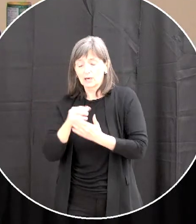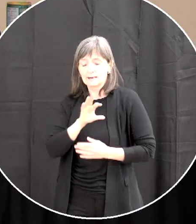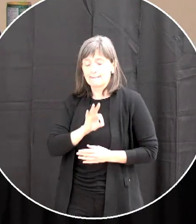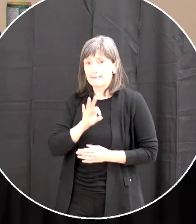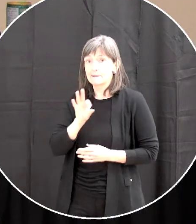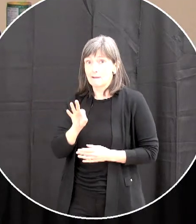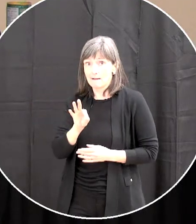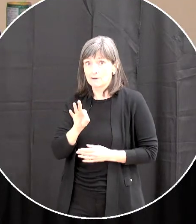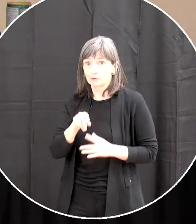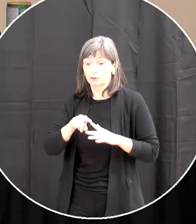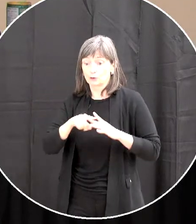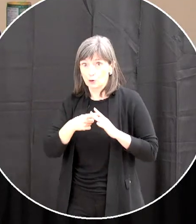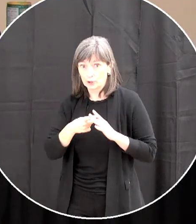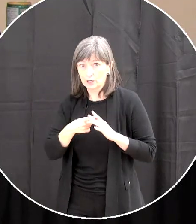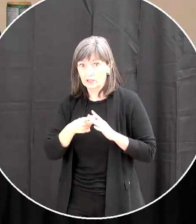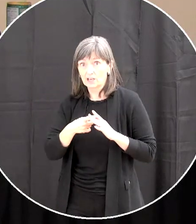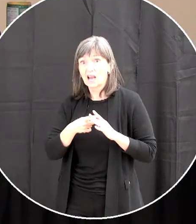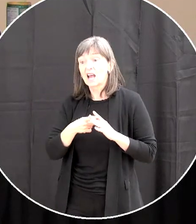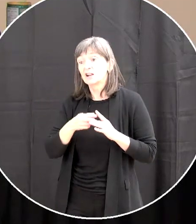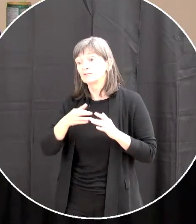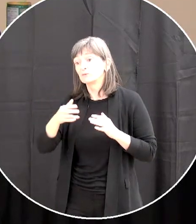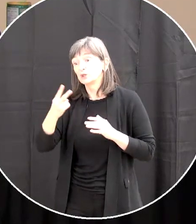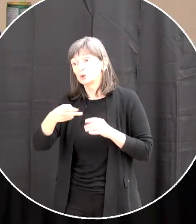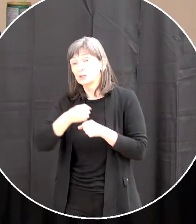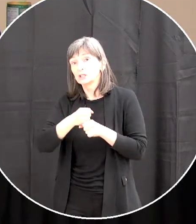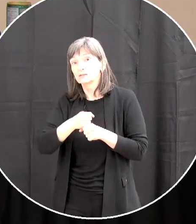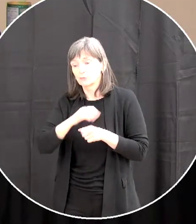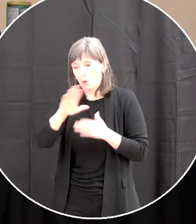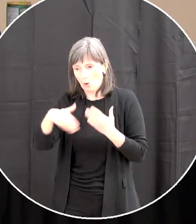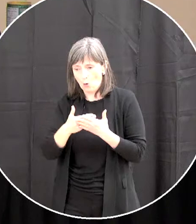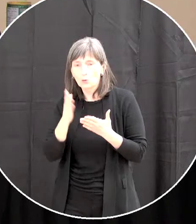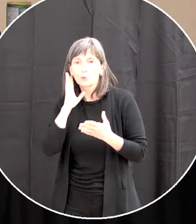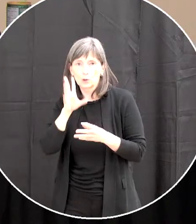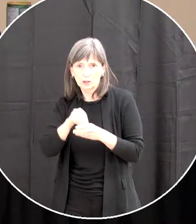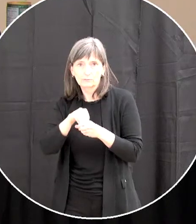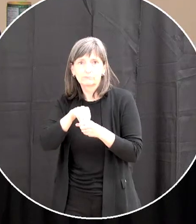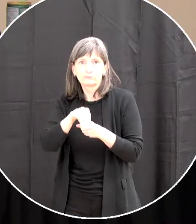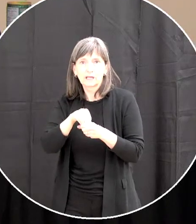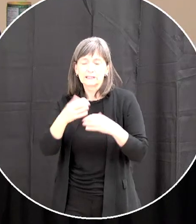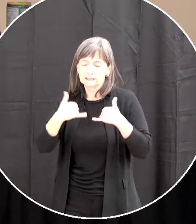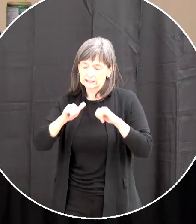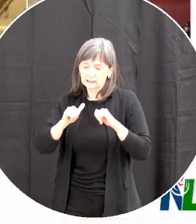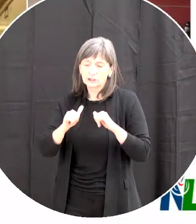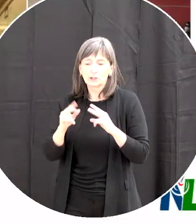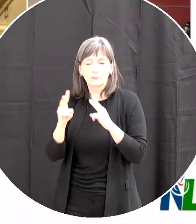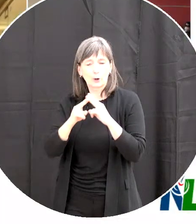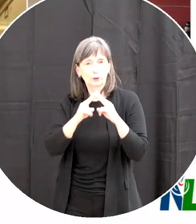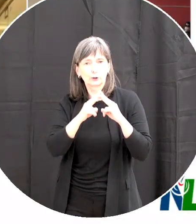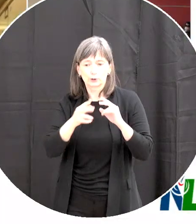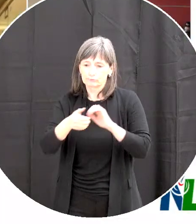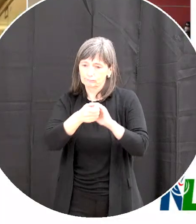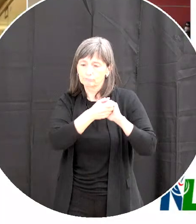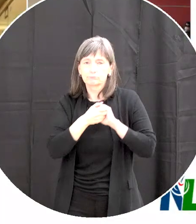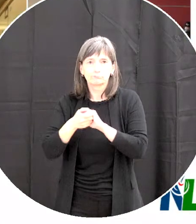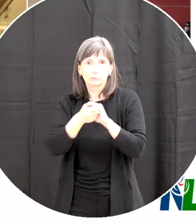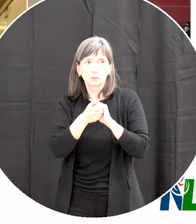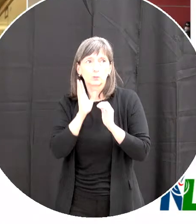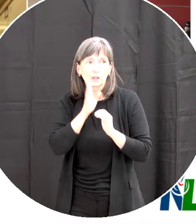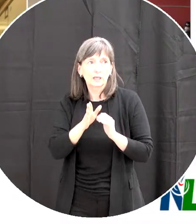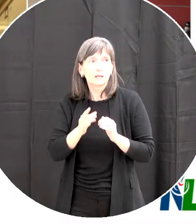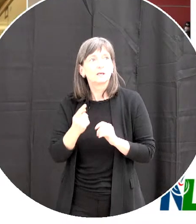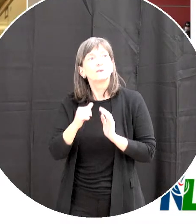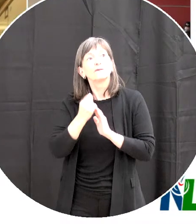over the next couple of years. And we'll continue to build partnerships. Some examples, and this is a